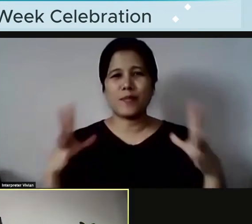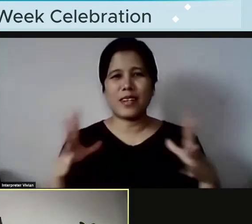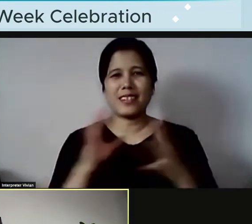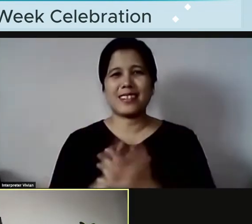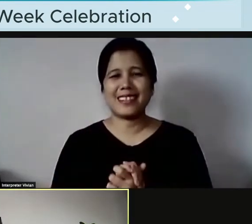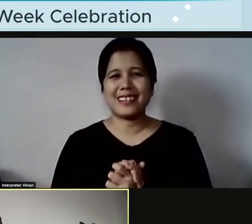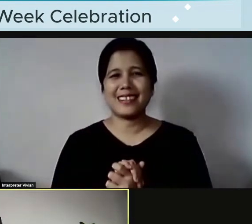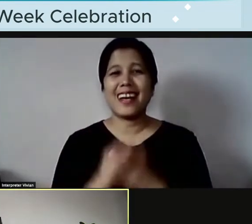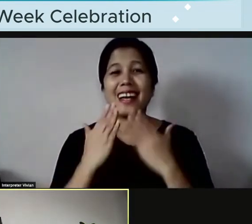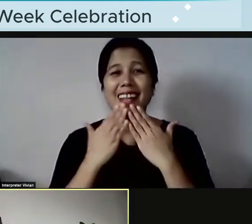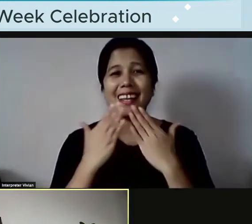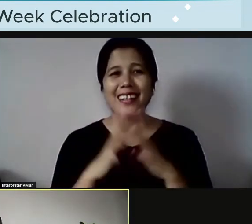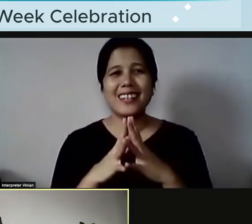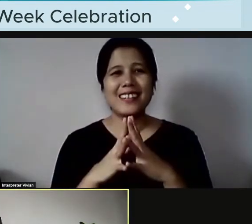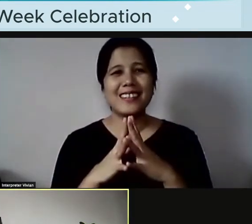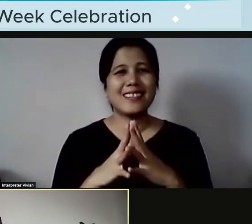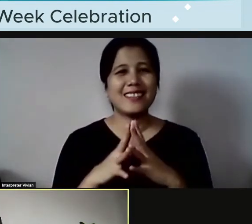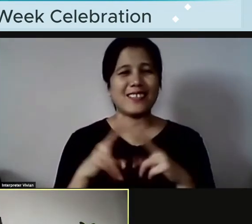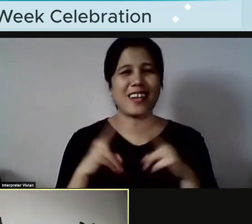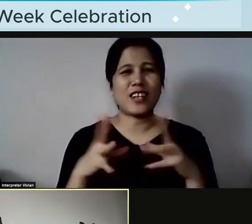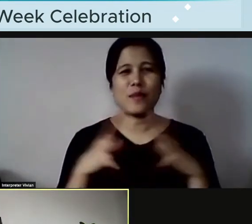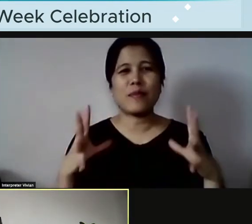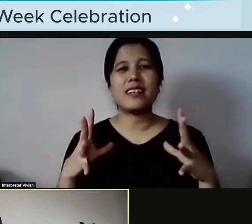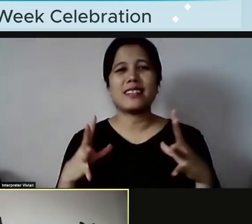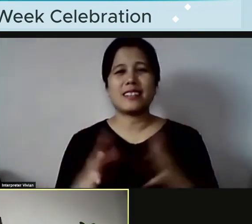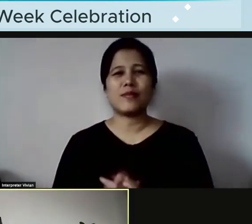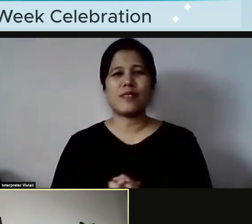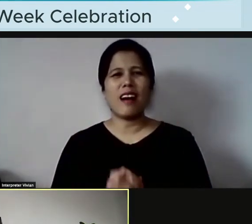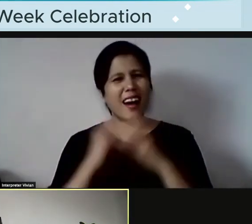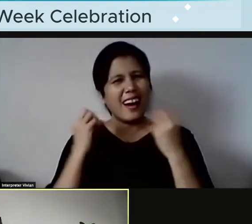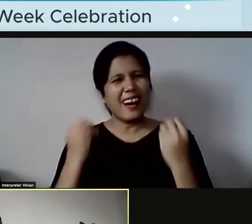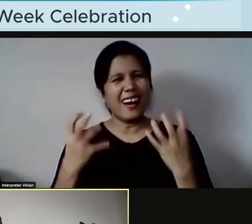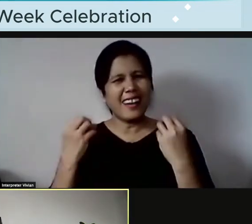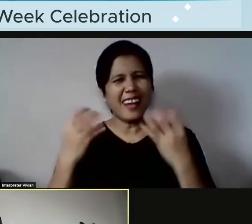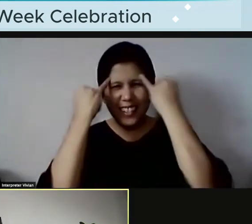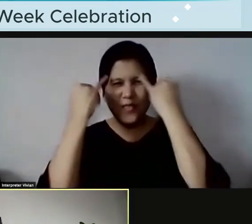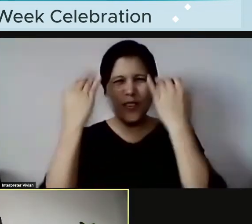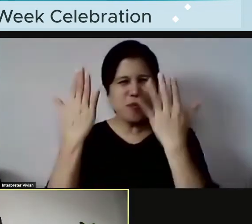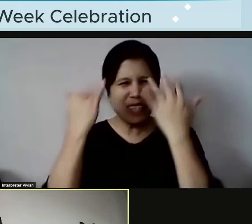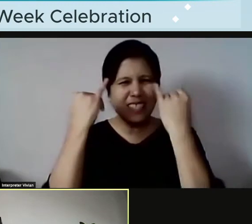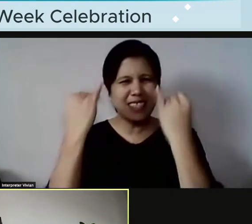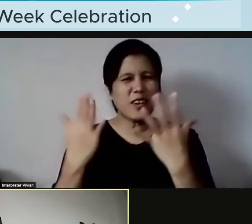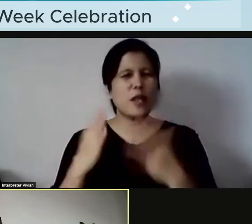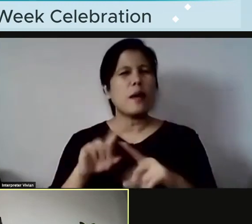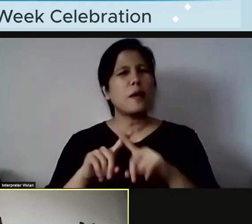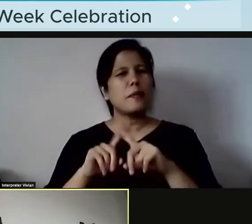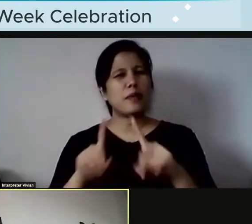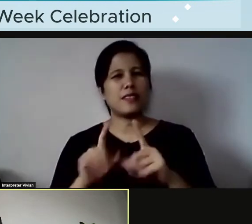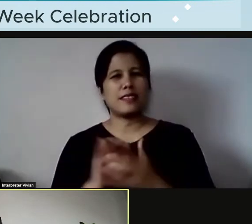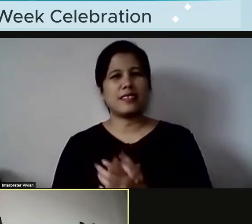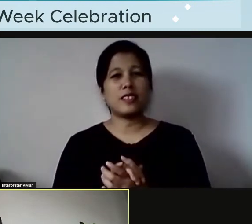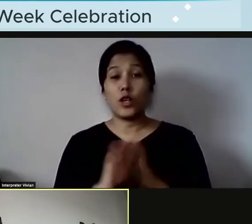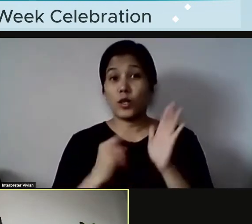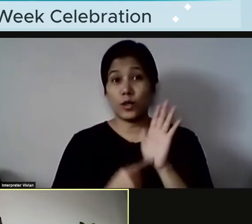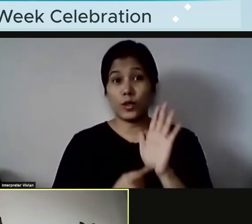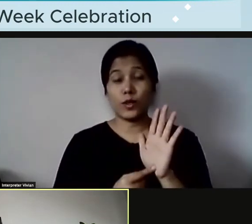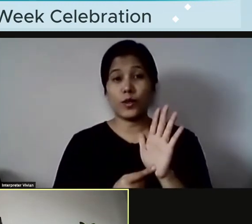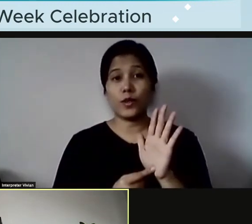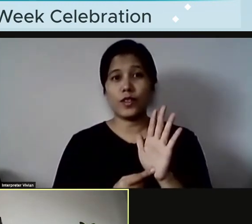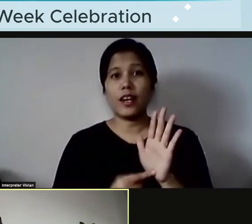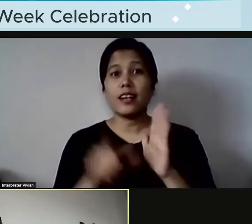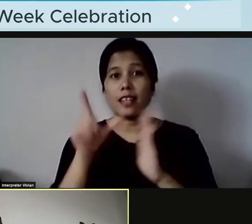All right. Thank you very much, Sir Zaldi. That was a lot of information, syempre, no? But it just goes to show, I think, that the